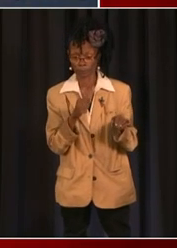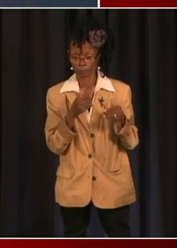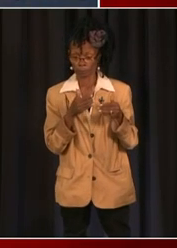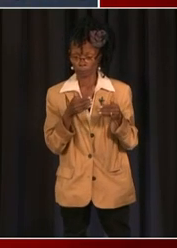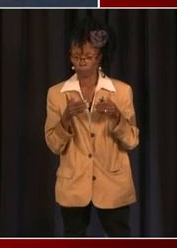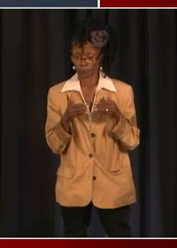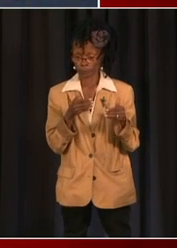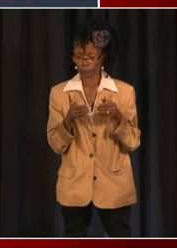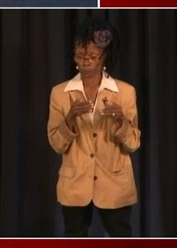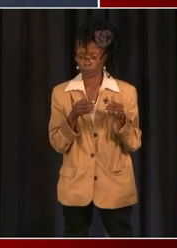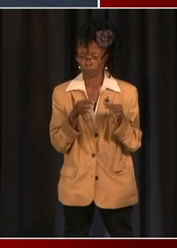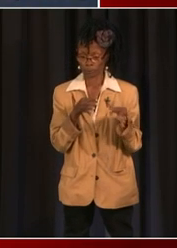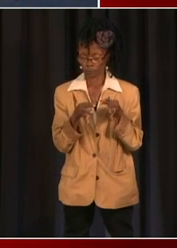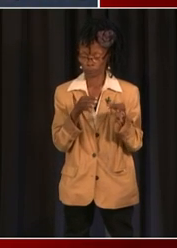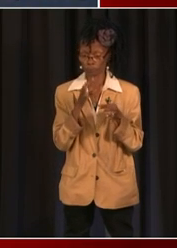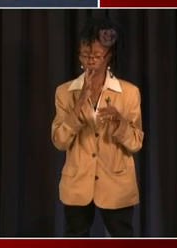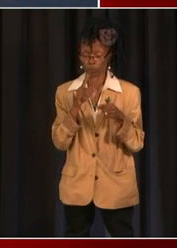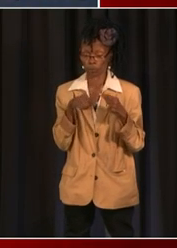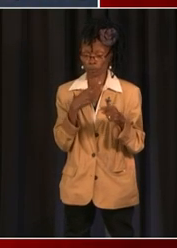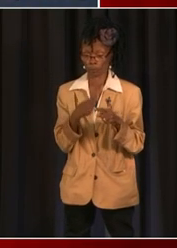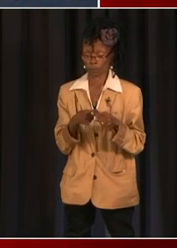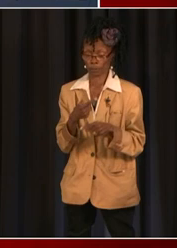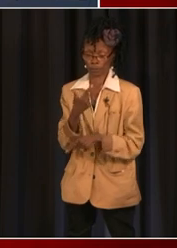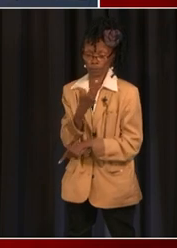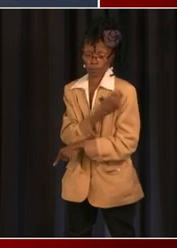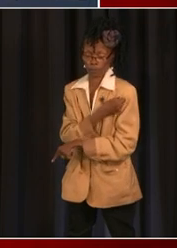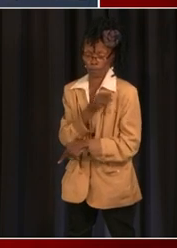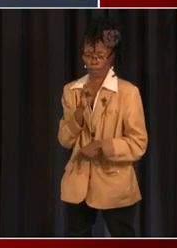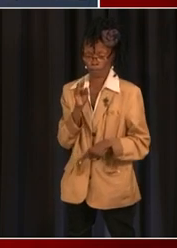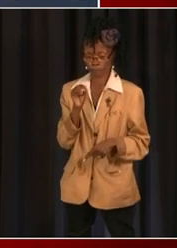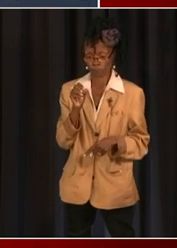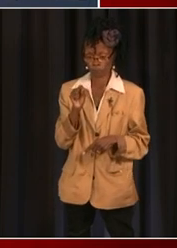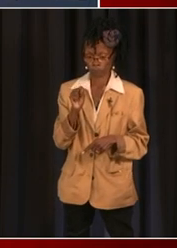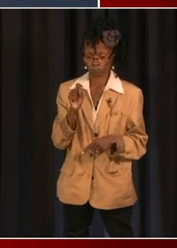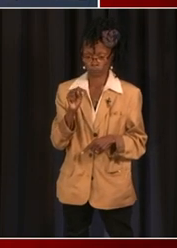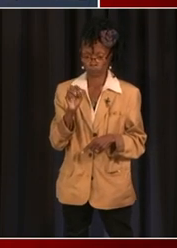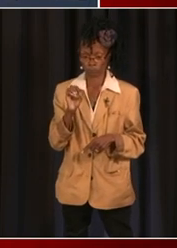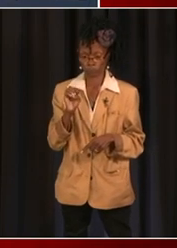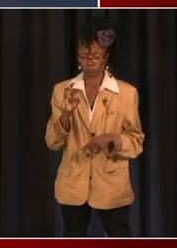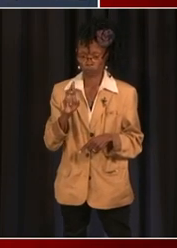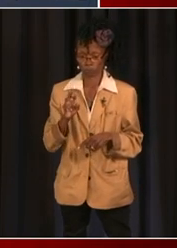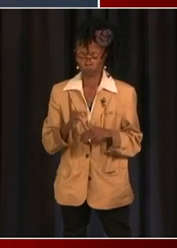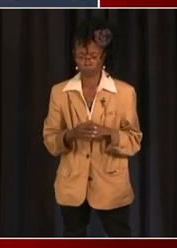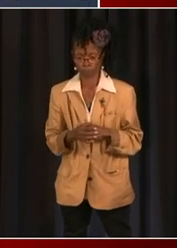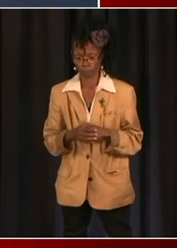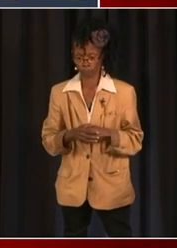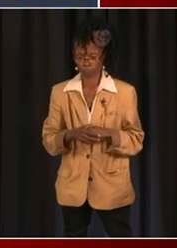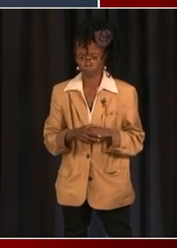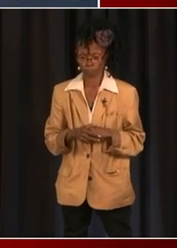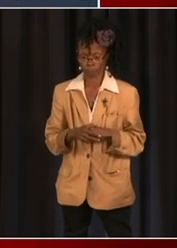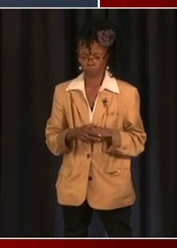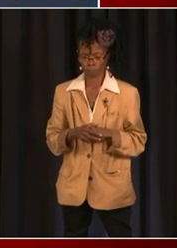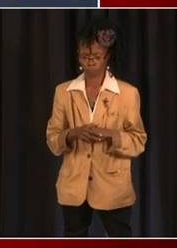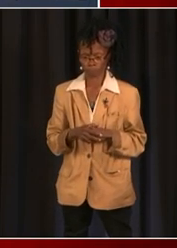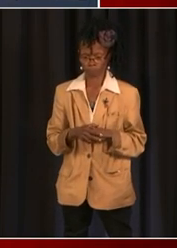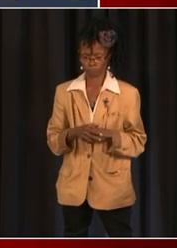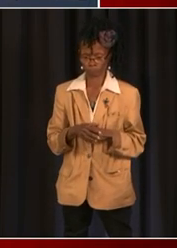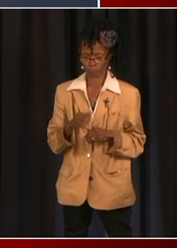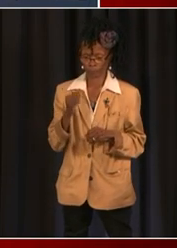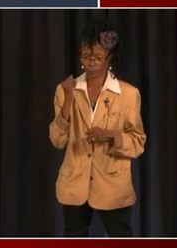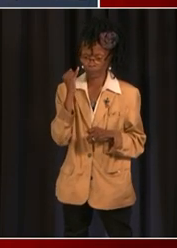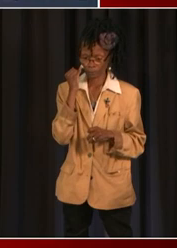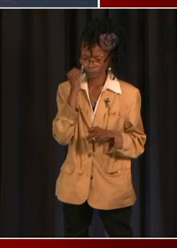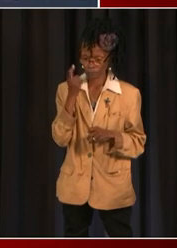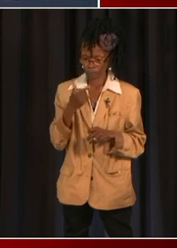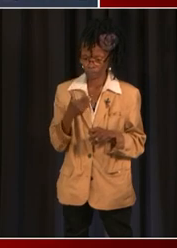booster shots once they become available and that becomes standard? And I'm also wondering if you have any comments on